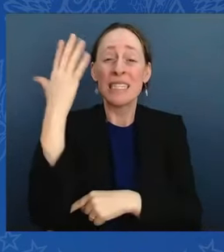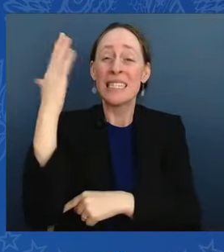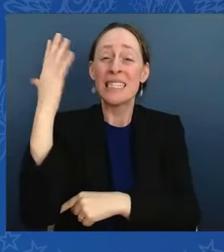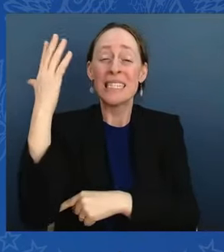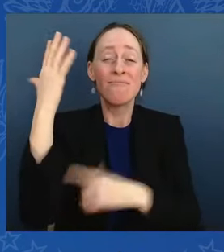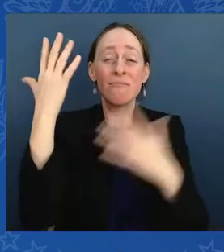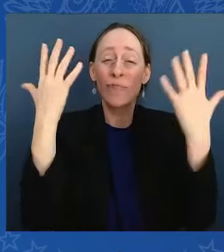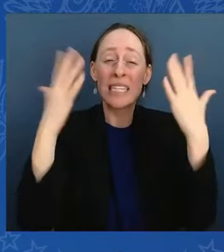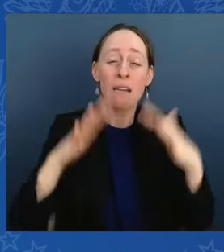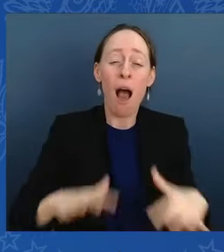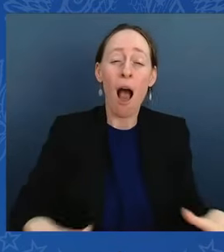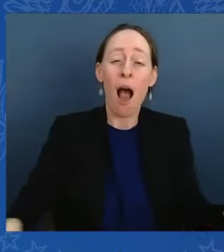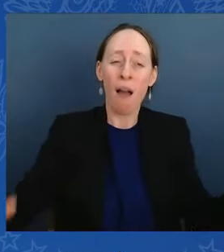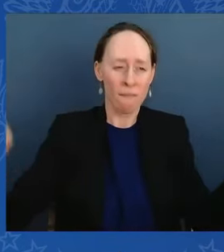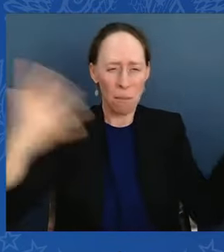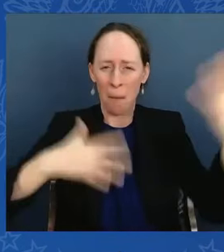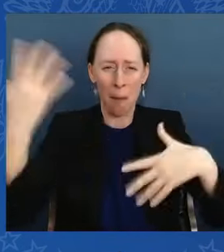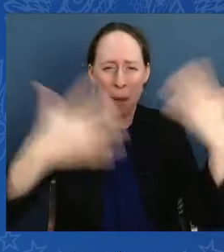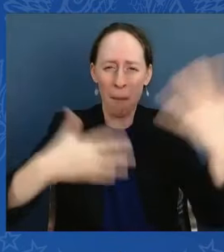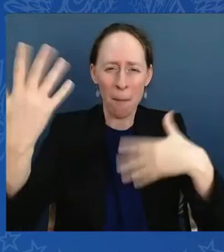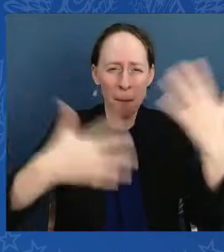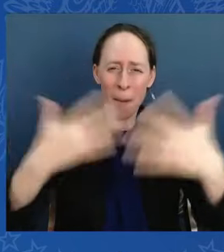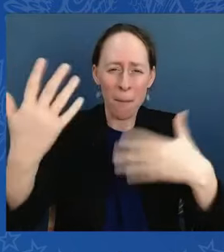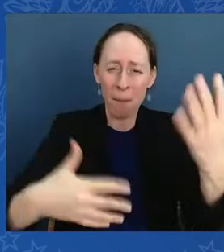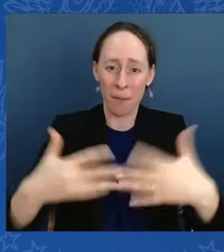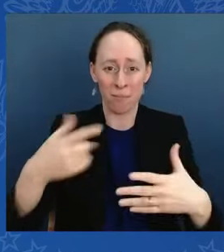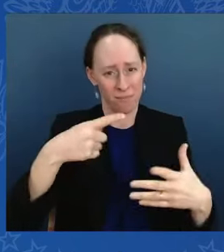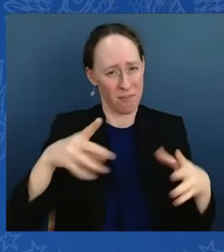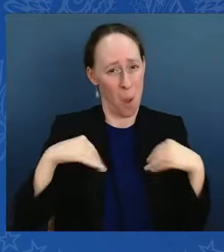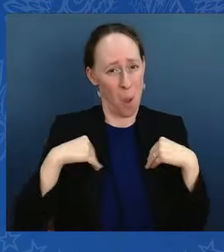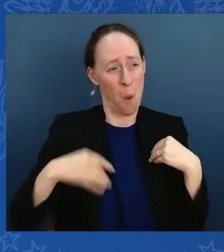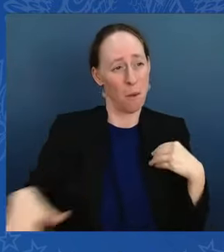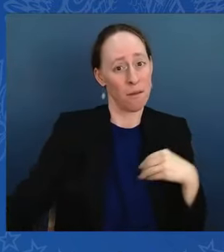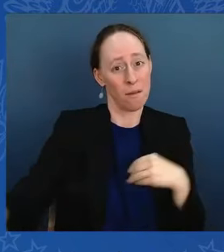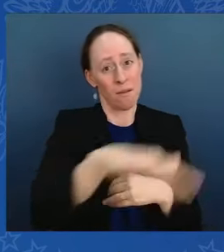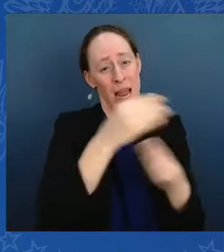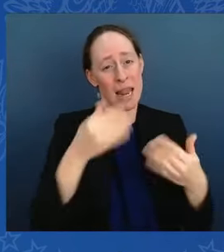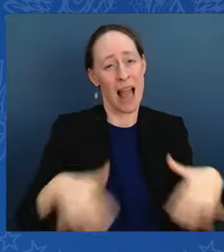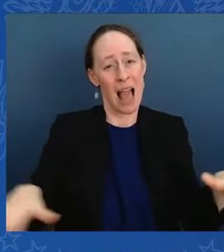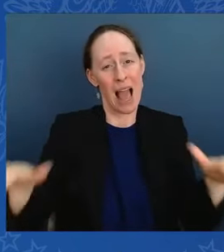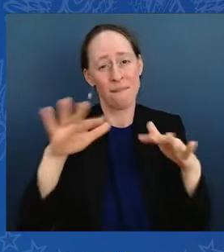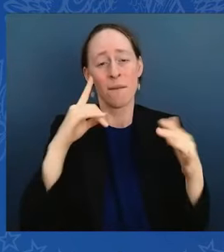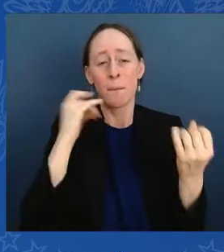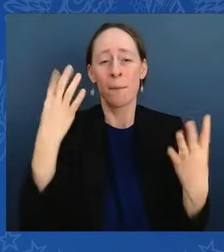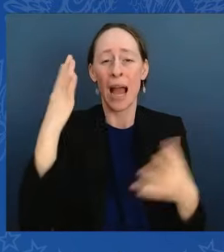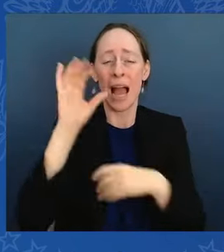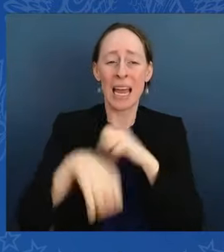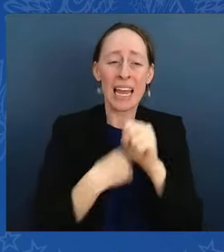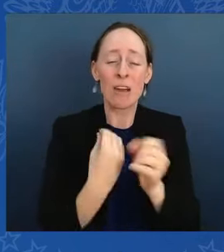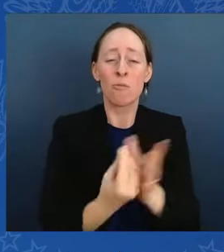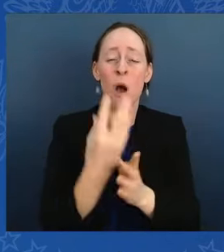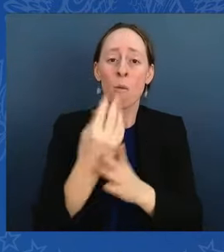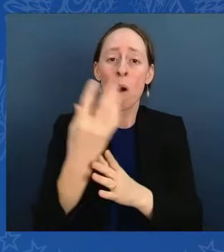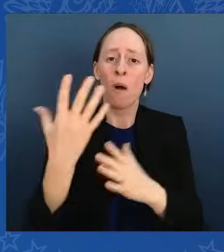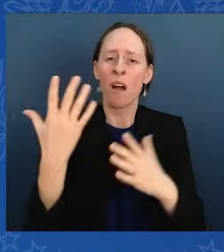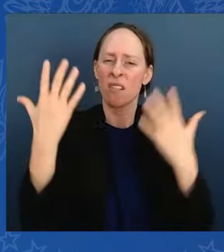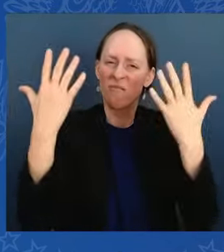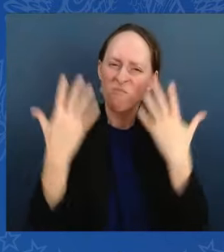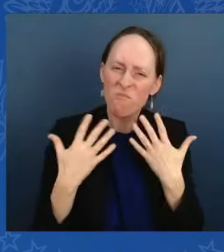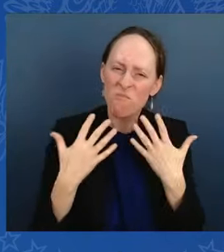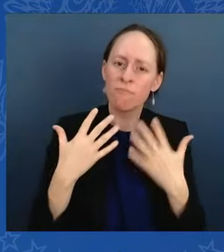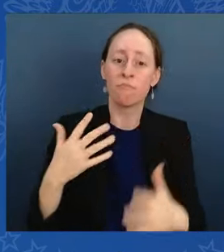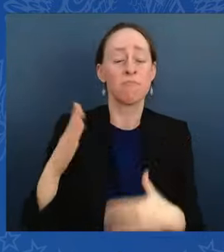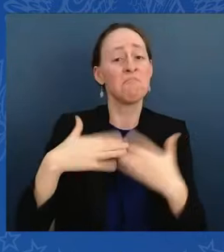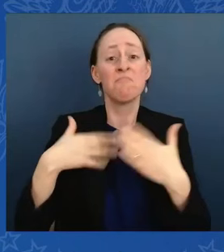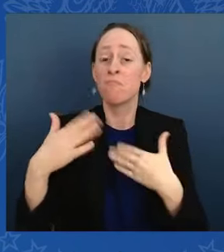of progress gone in a single instant. But through it all, Buck hadn't lost hope. In fact, he reminds